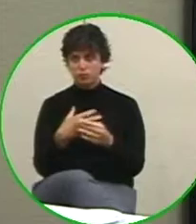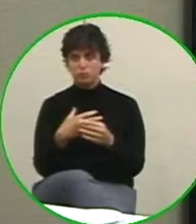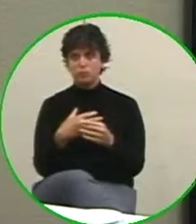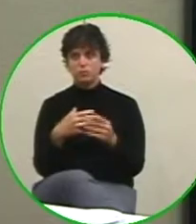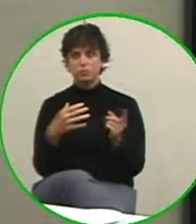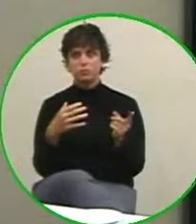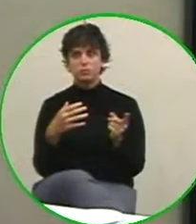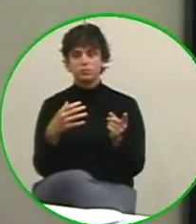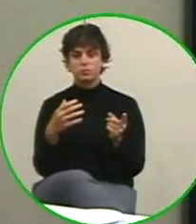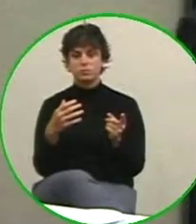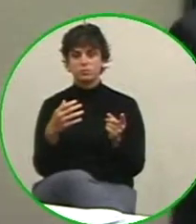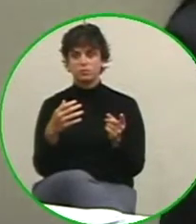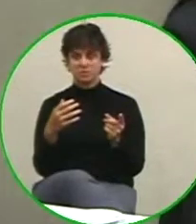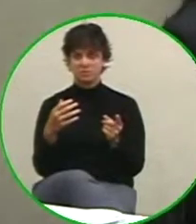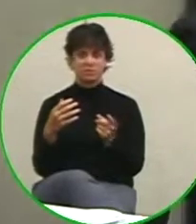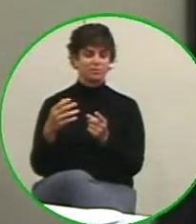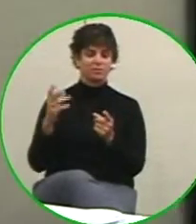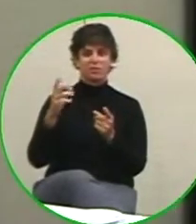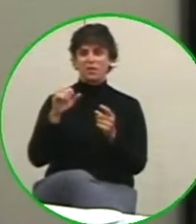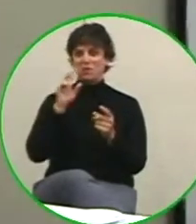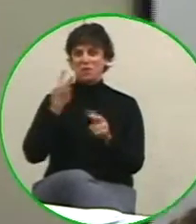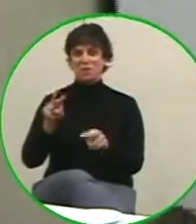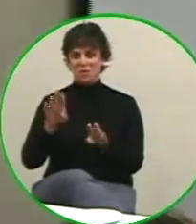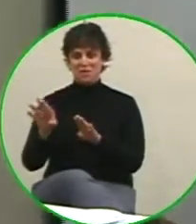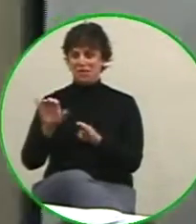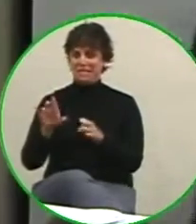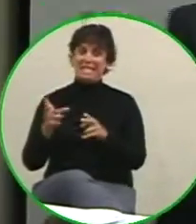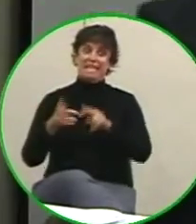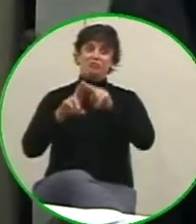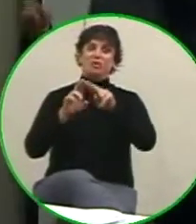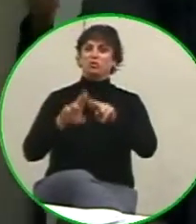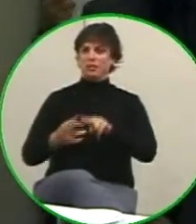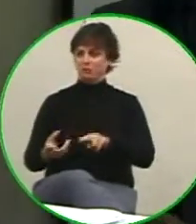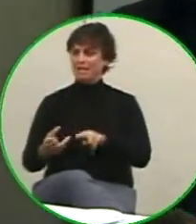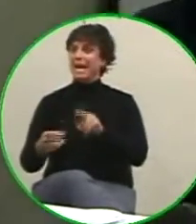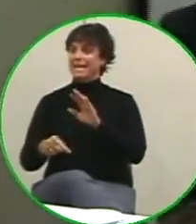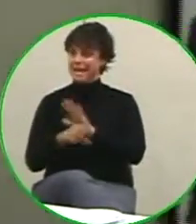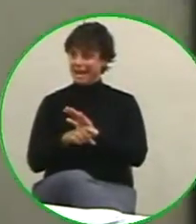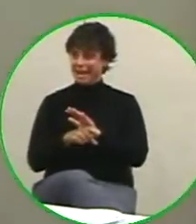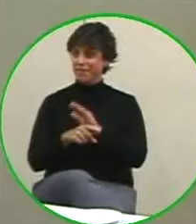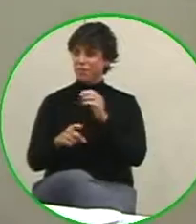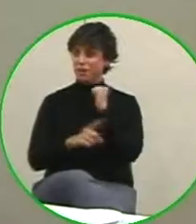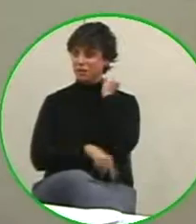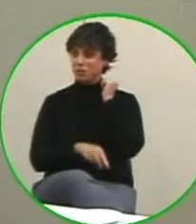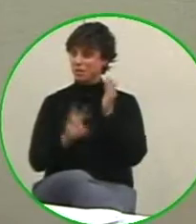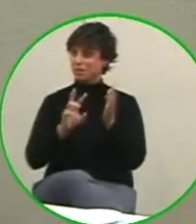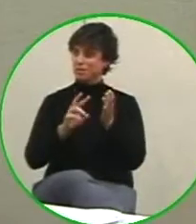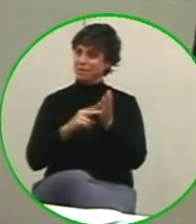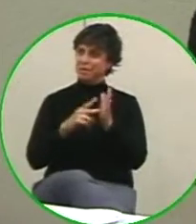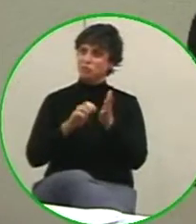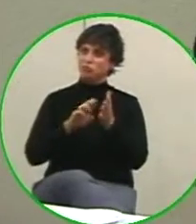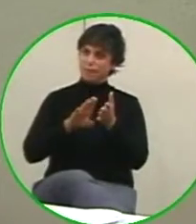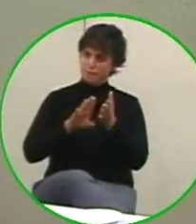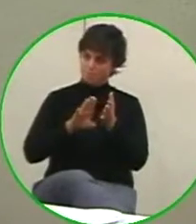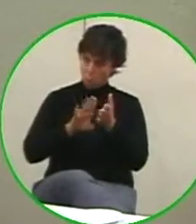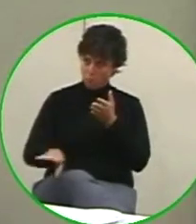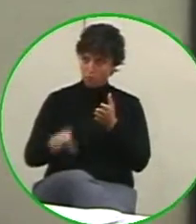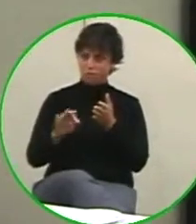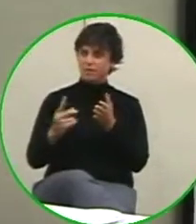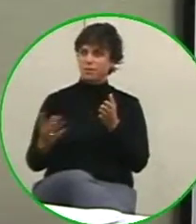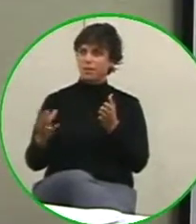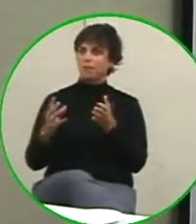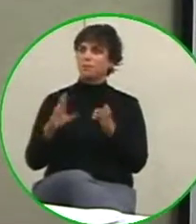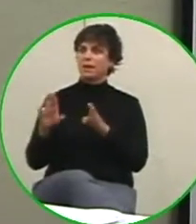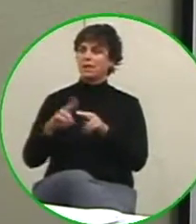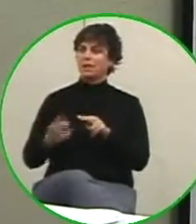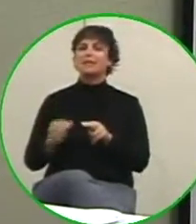at the behavior. Does it increase or decrease? Negative punishment is the removal of something and behavior decreases. It's called